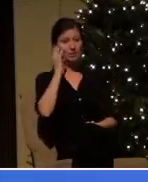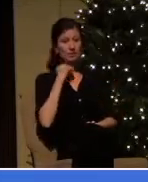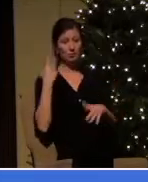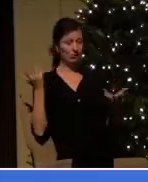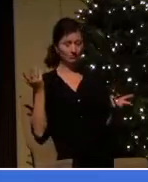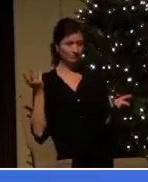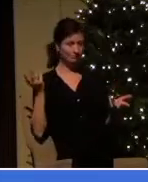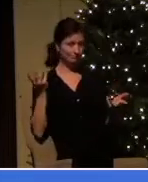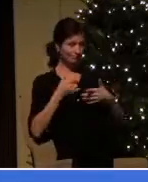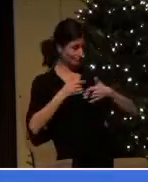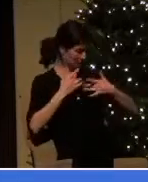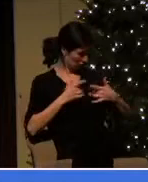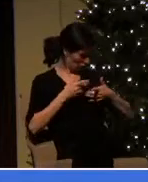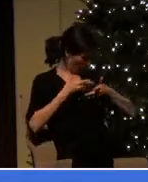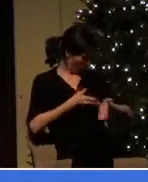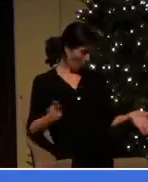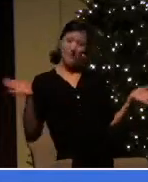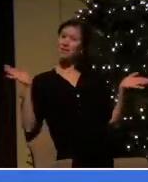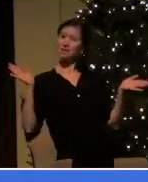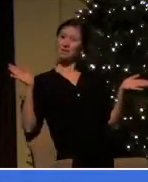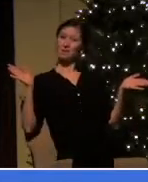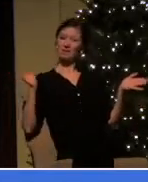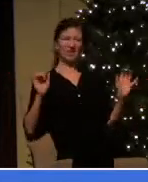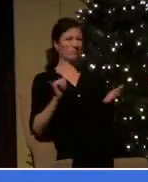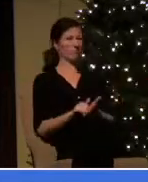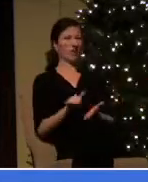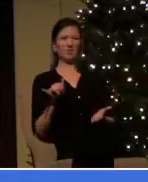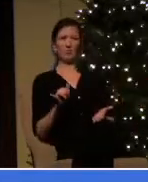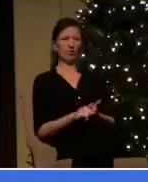that it's almost impossible to live